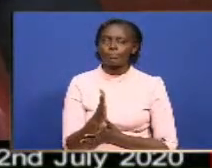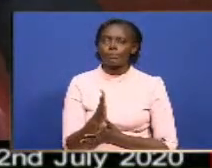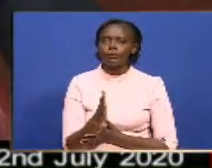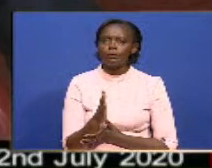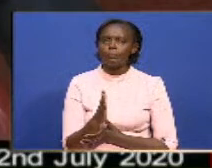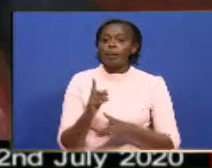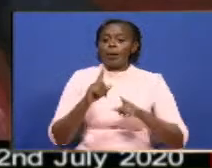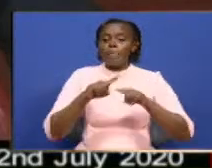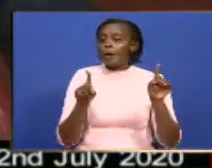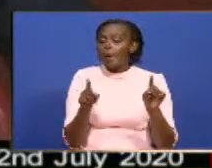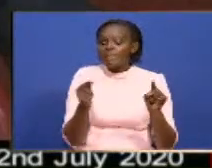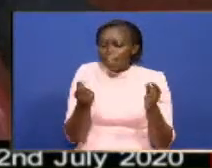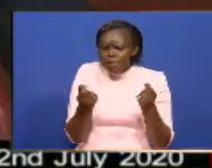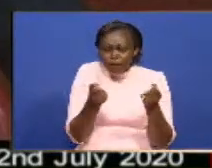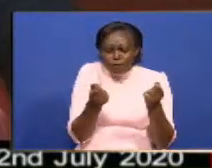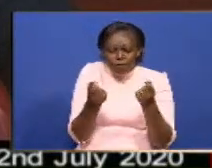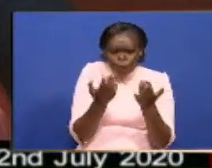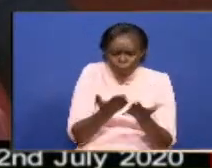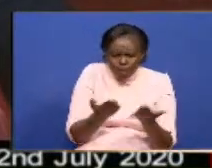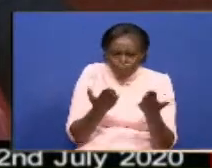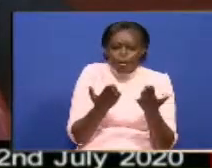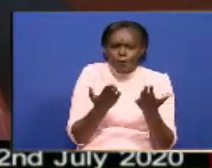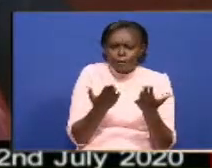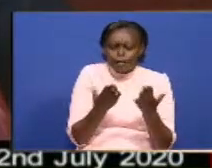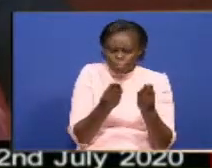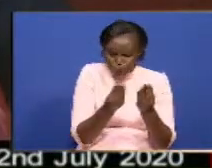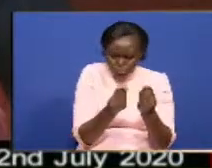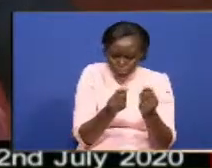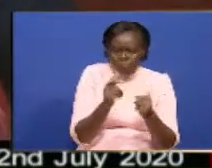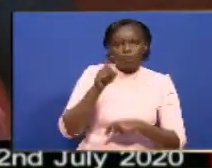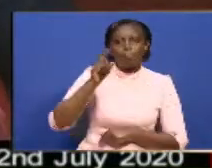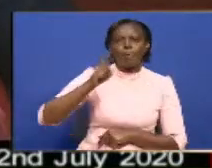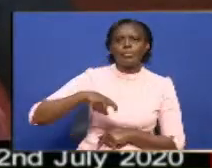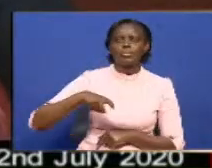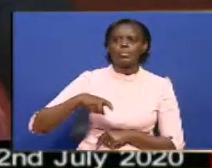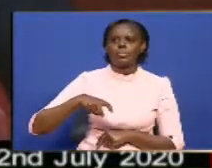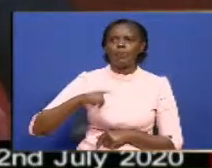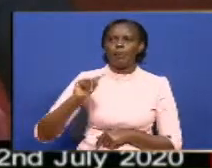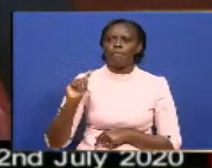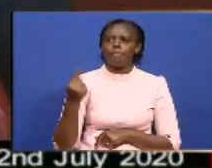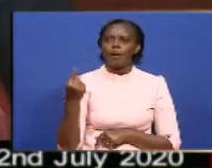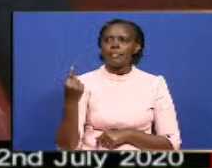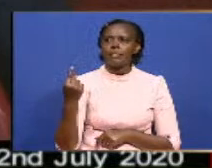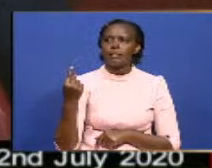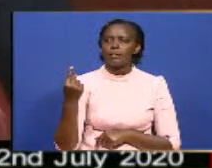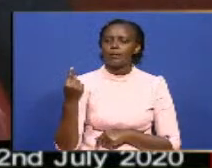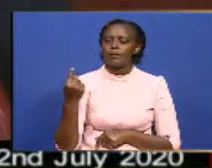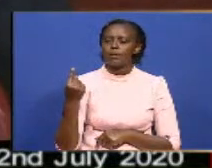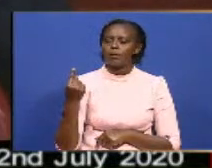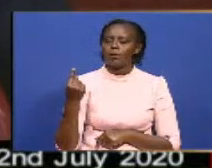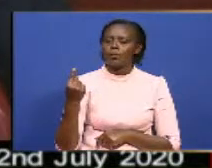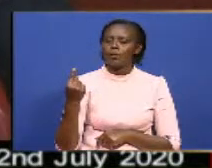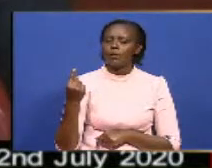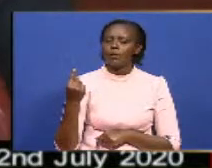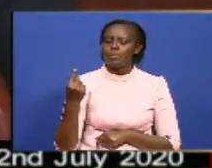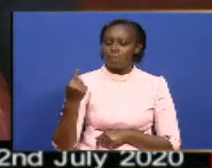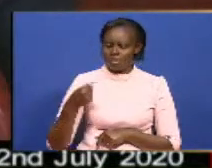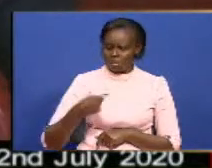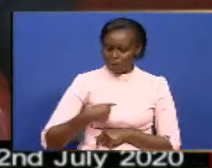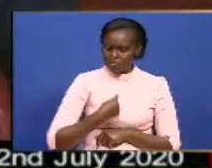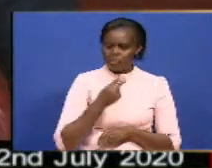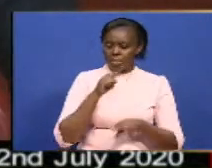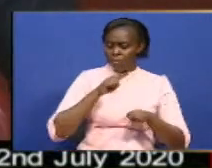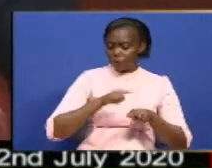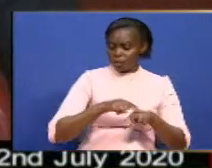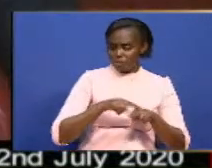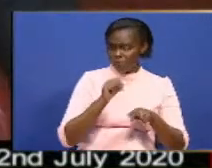however, there are a few issues that require us to be addressed. First of all, from where I sit, the